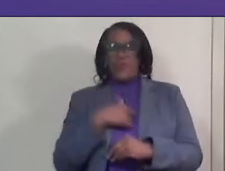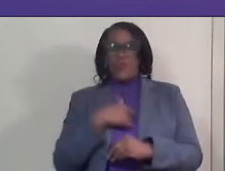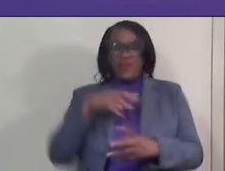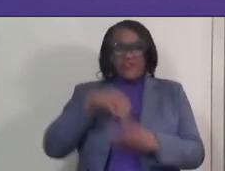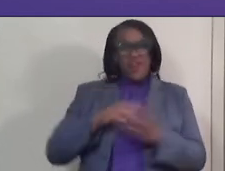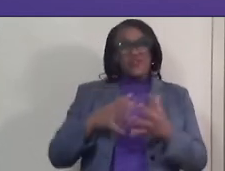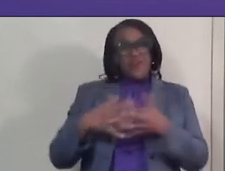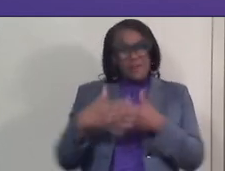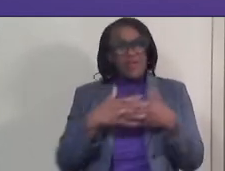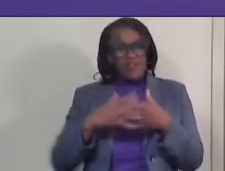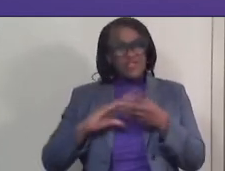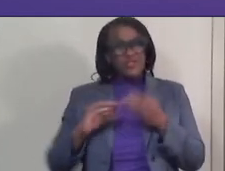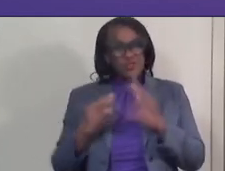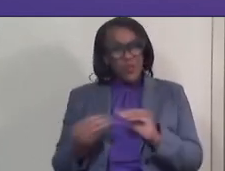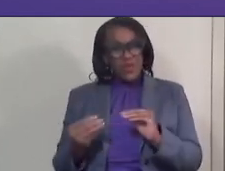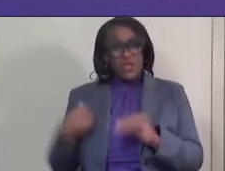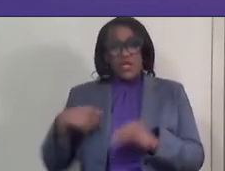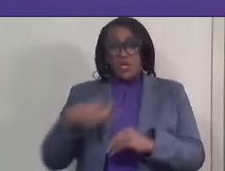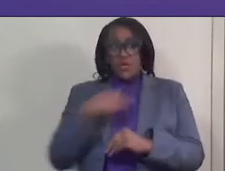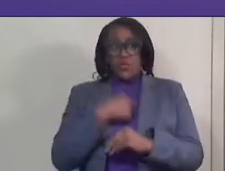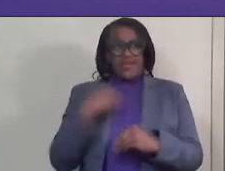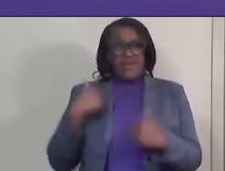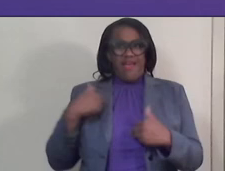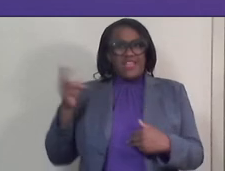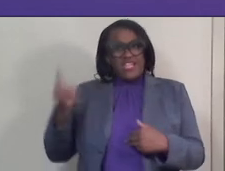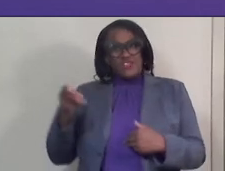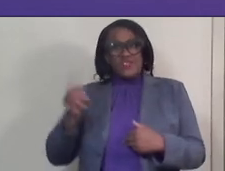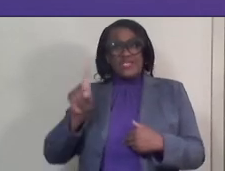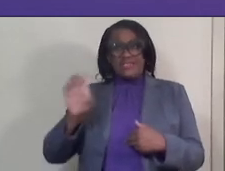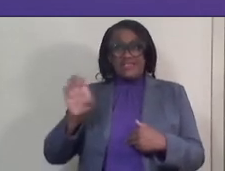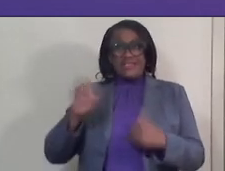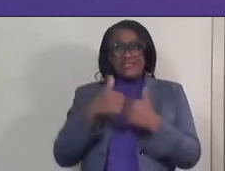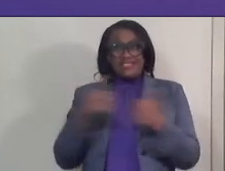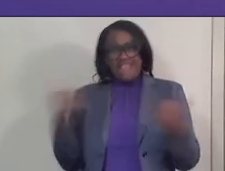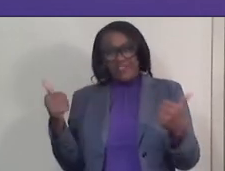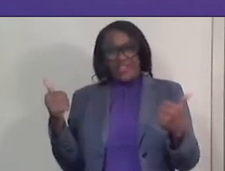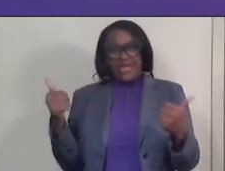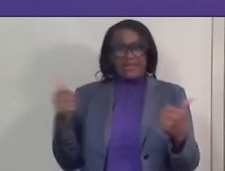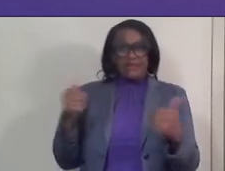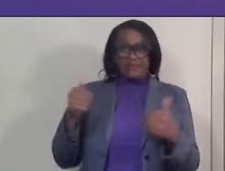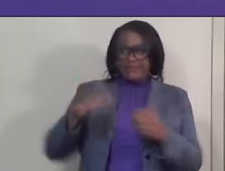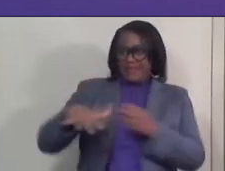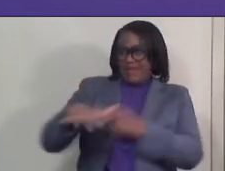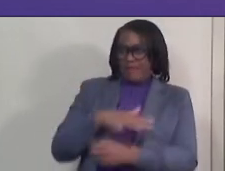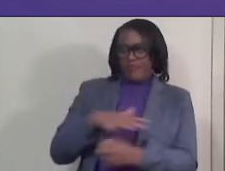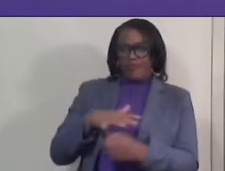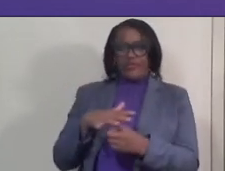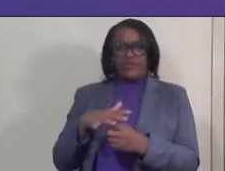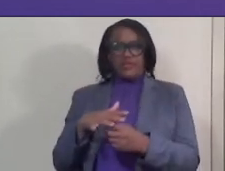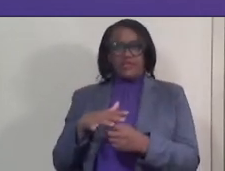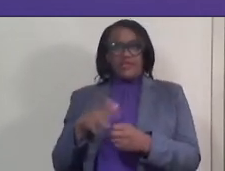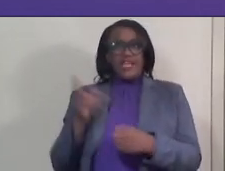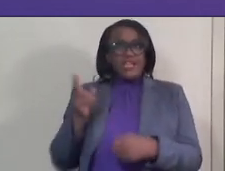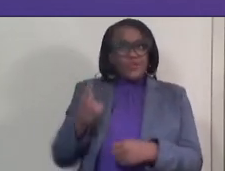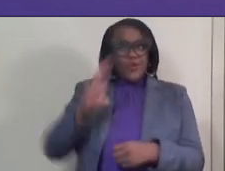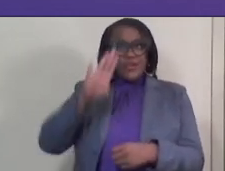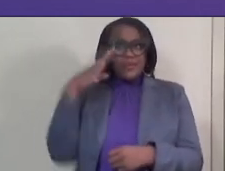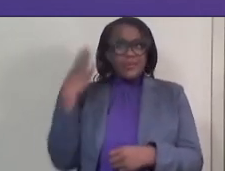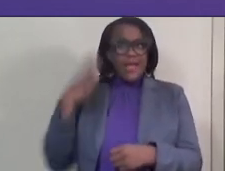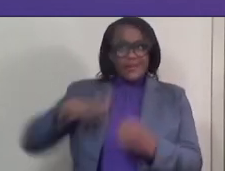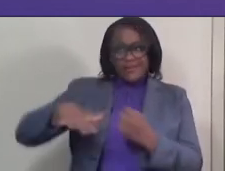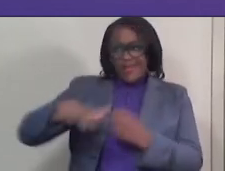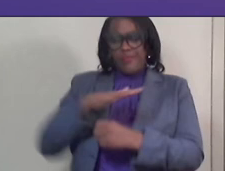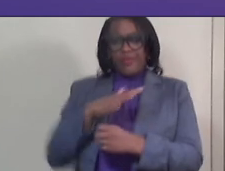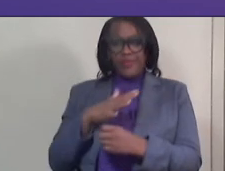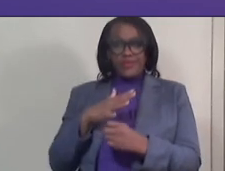like living in a desegregated neighborhood, historically Black neighborhood, that people have, I